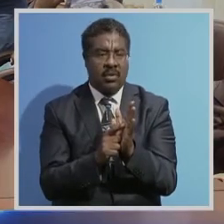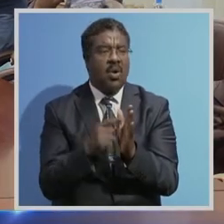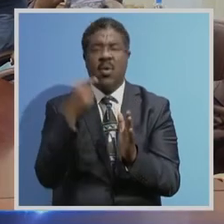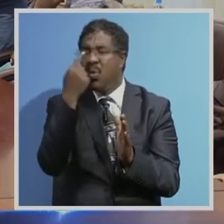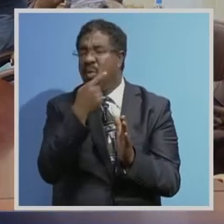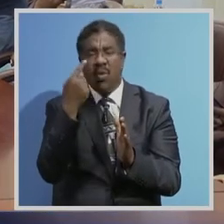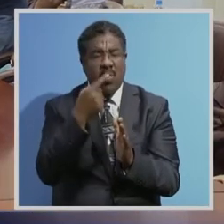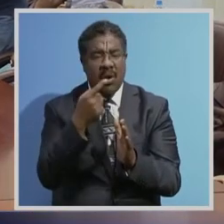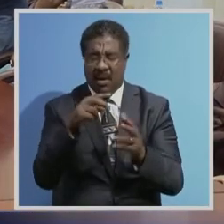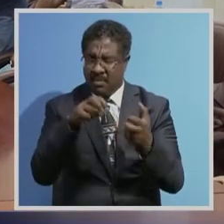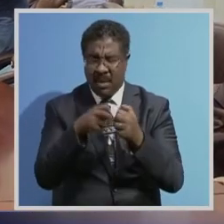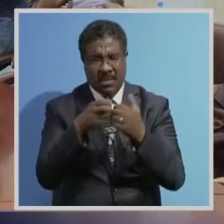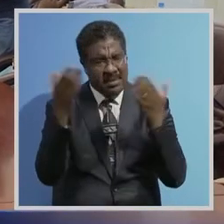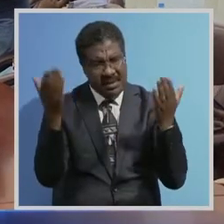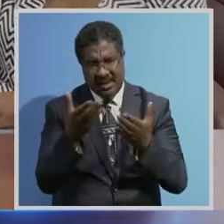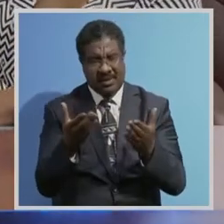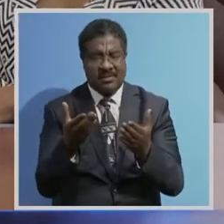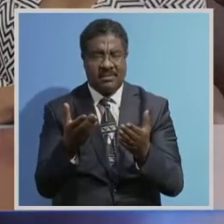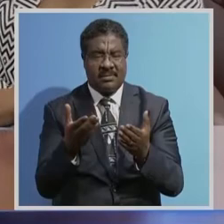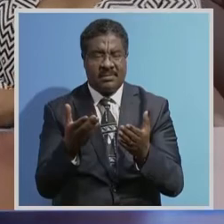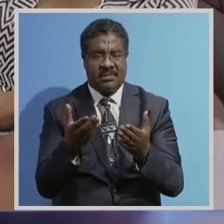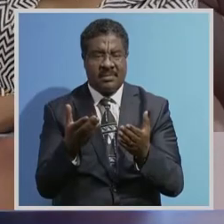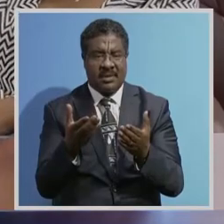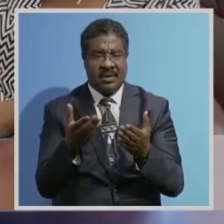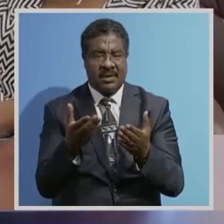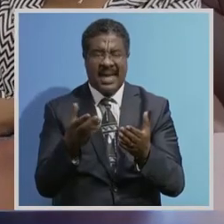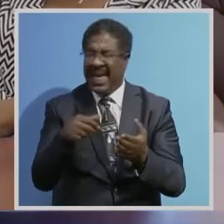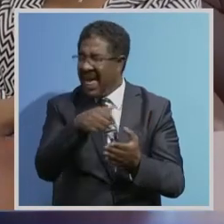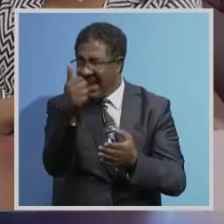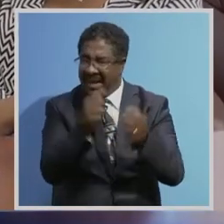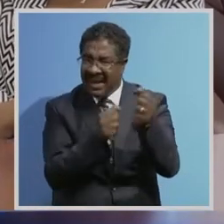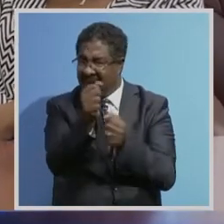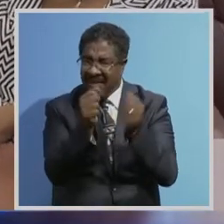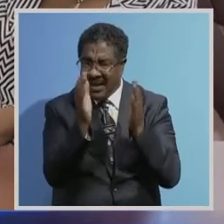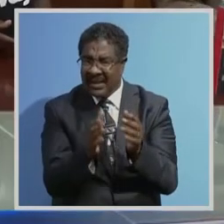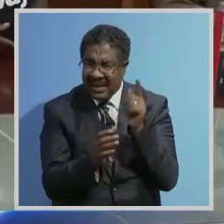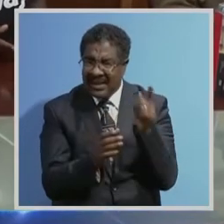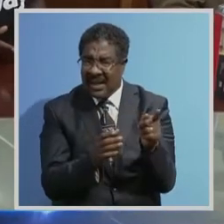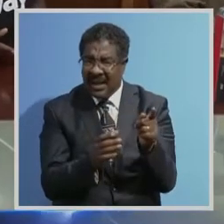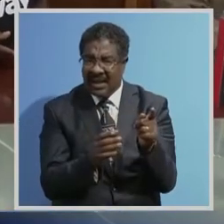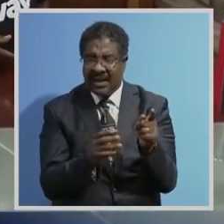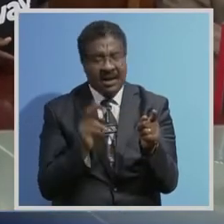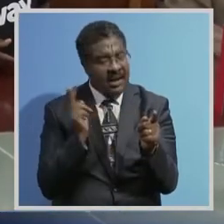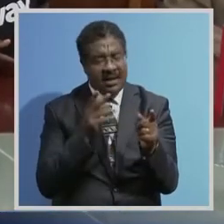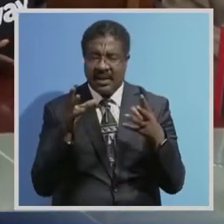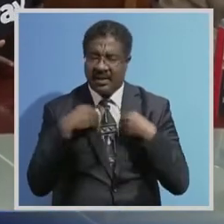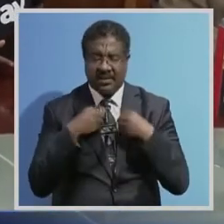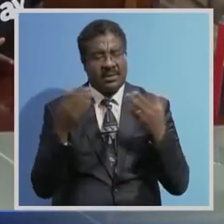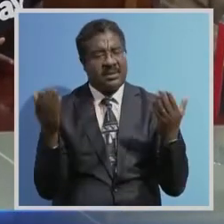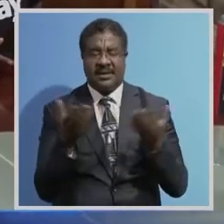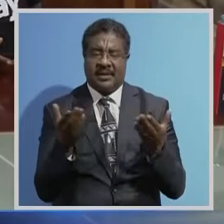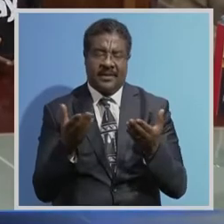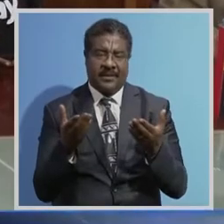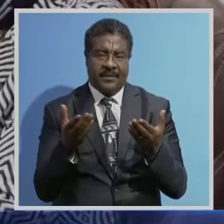of political affiliation. Any form of violence is a criminal act. Let me also